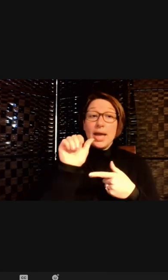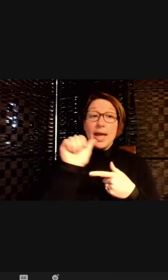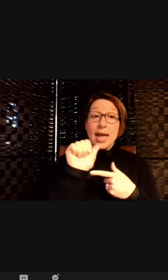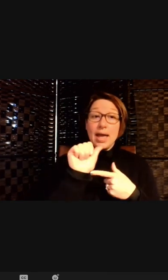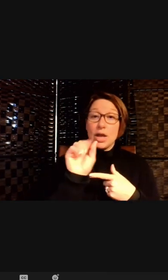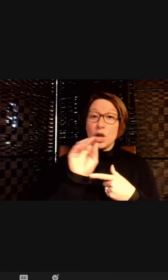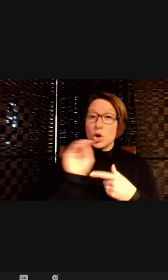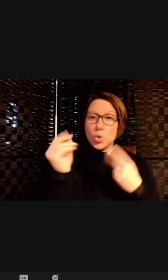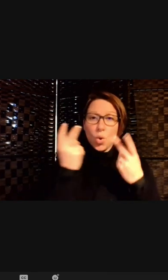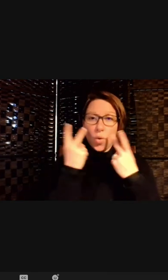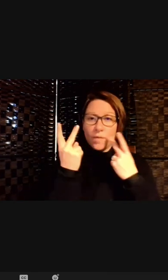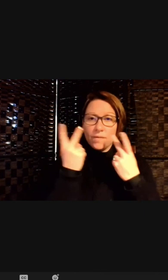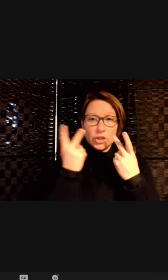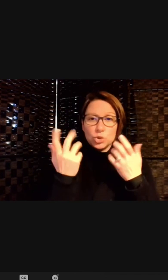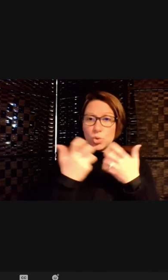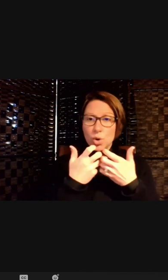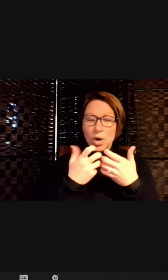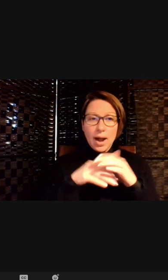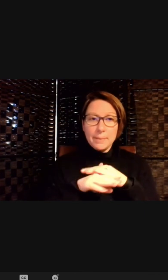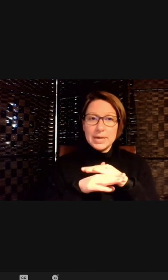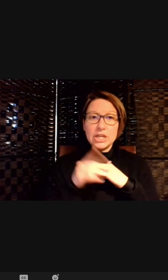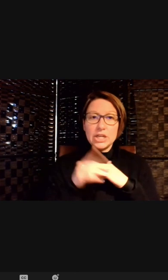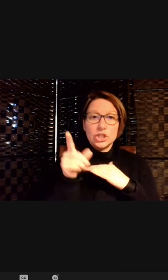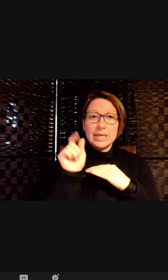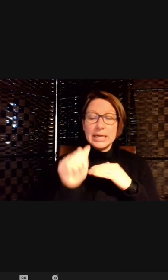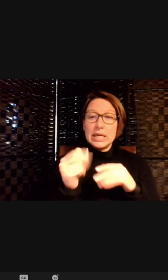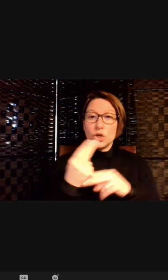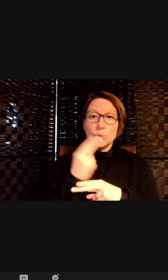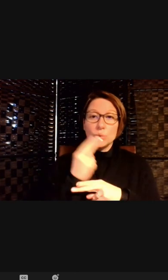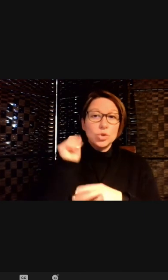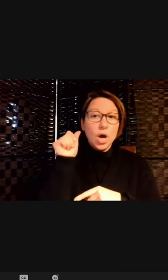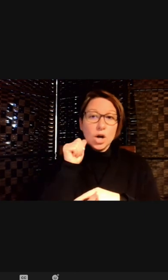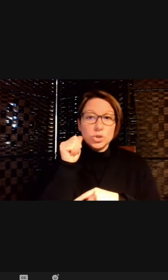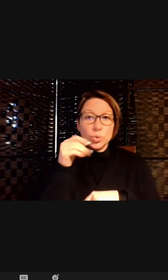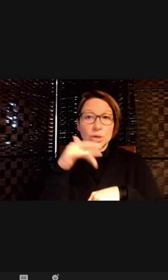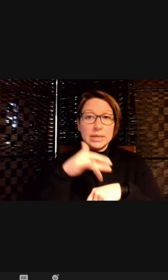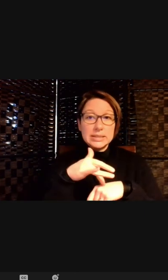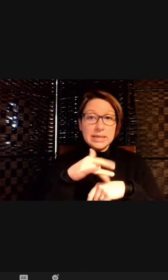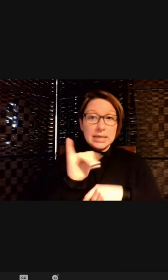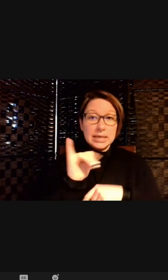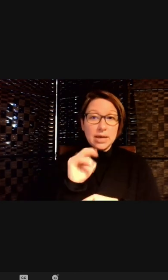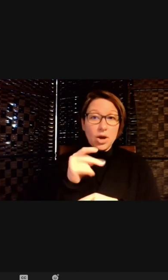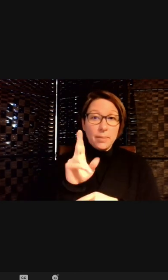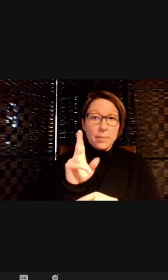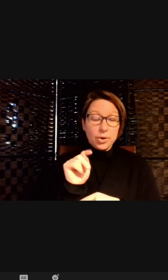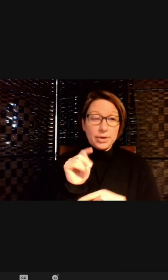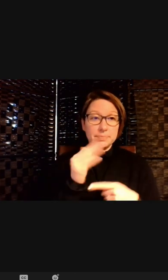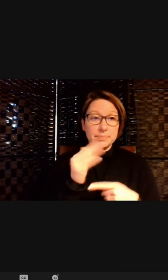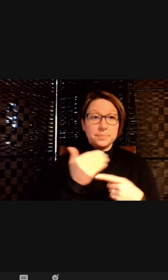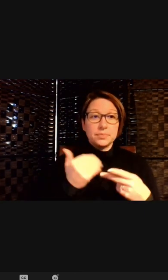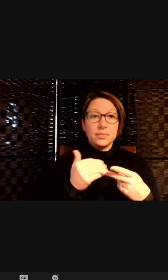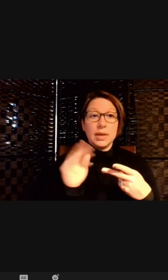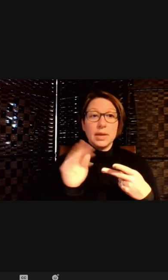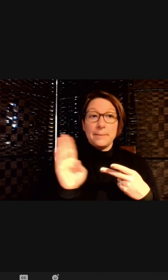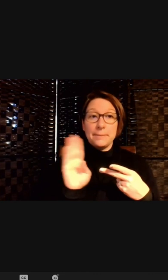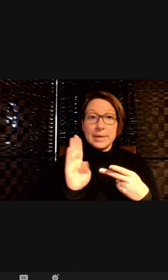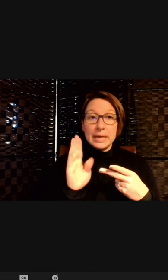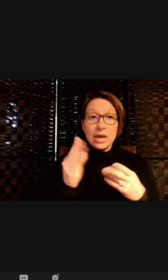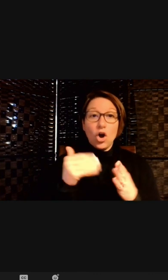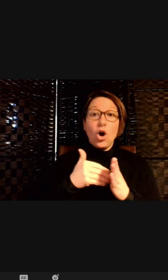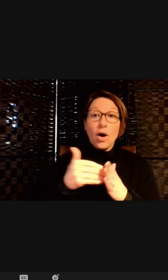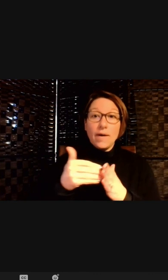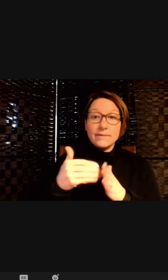visual accommodation needed? He will participate using auditory or tactile input. B, multiple occasions before the trip, show Ahmed